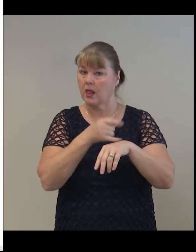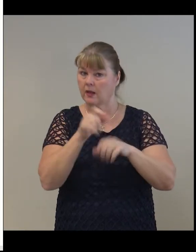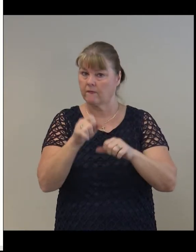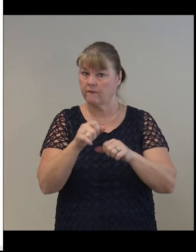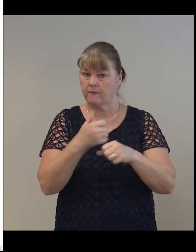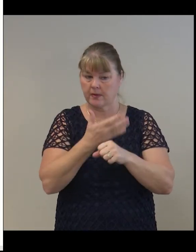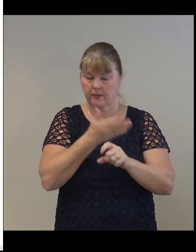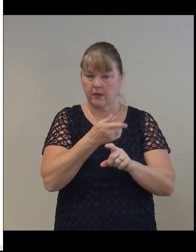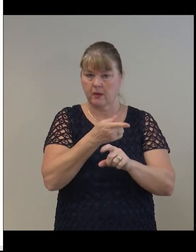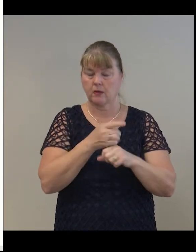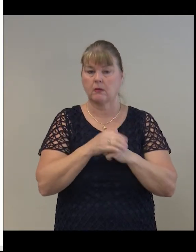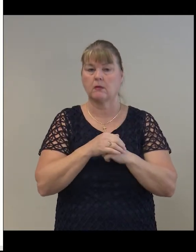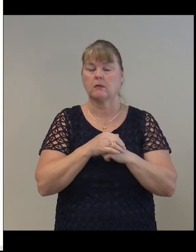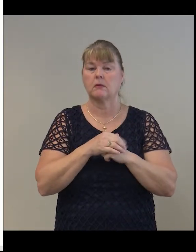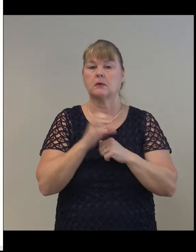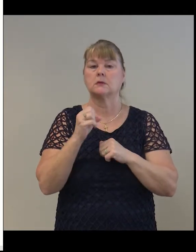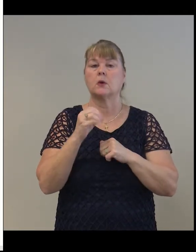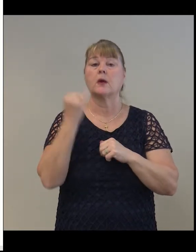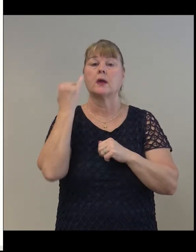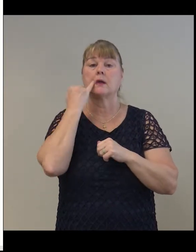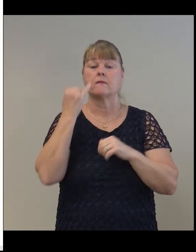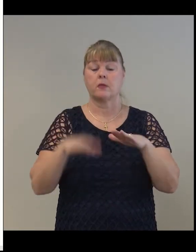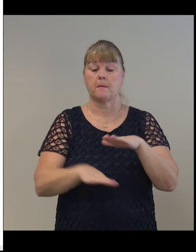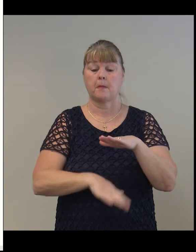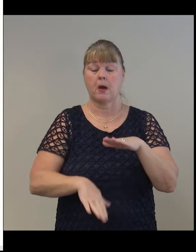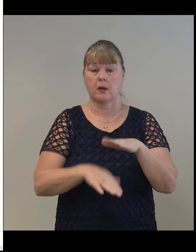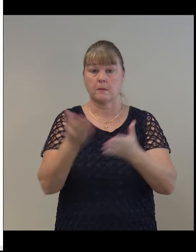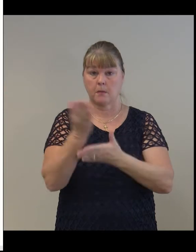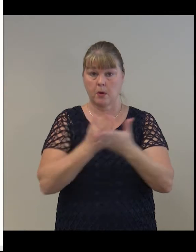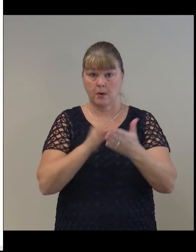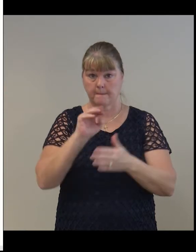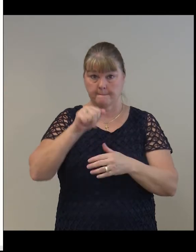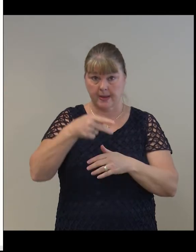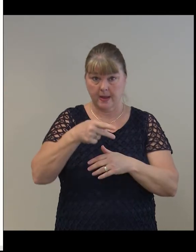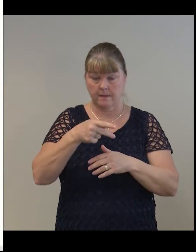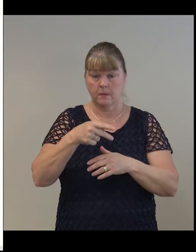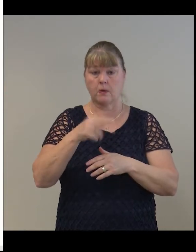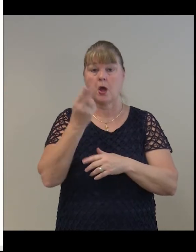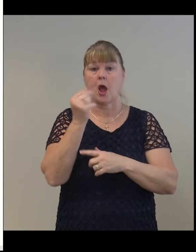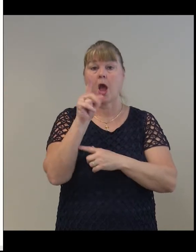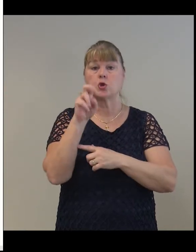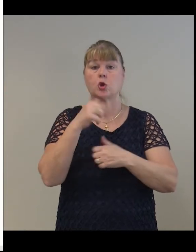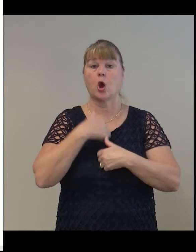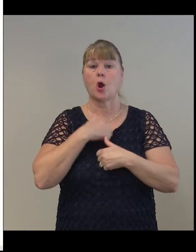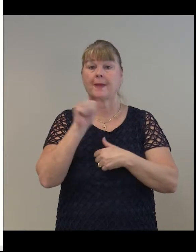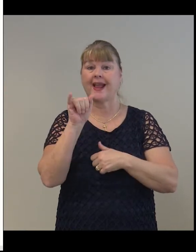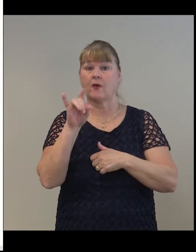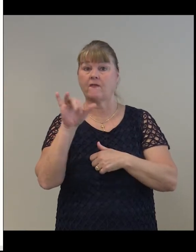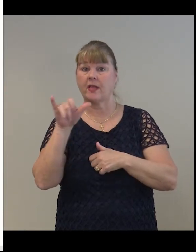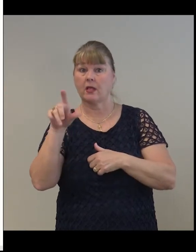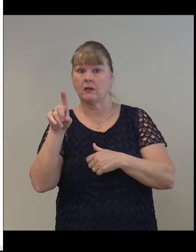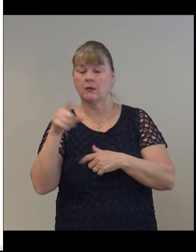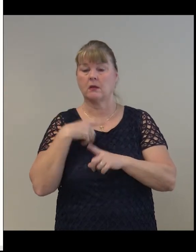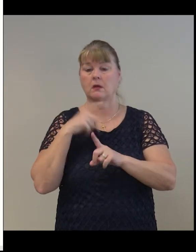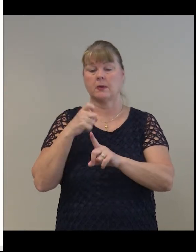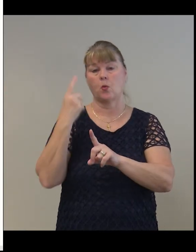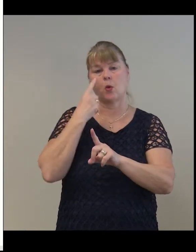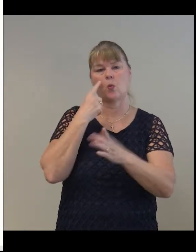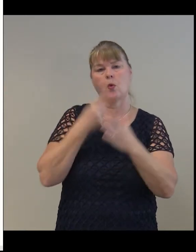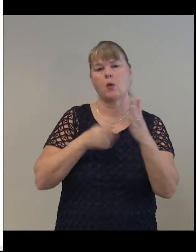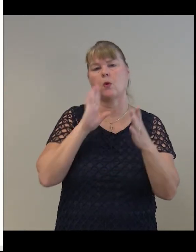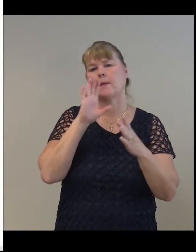the map was Hunter Army Airfield, I have to wonder, what's going to be that top portion? It's the Savannah Hilton